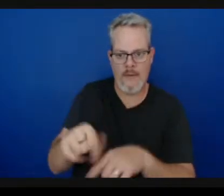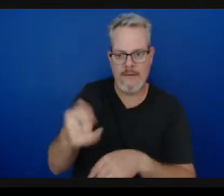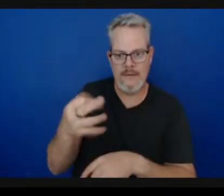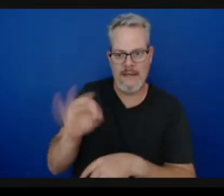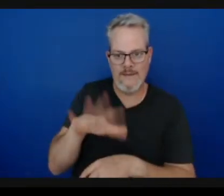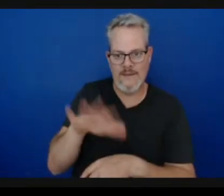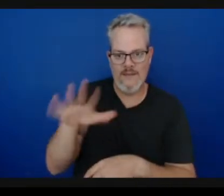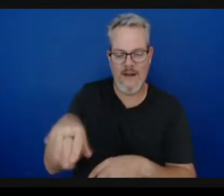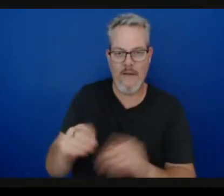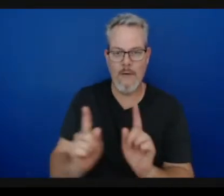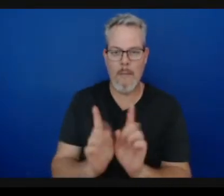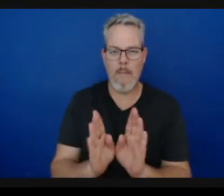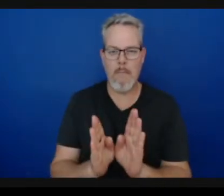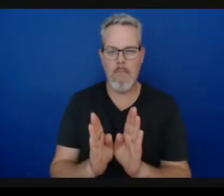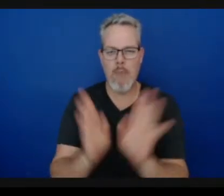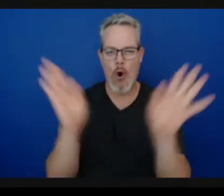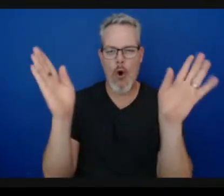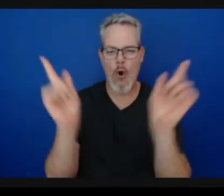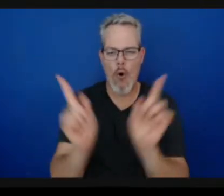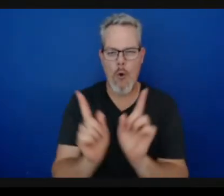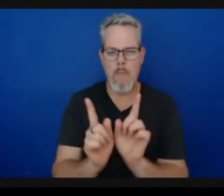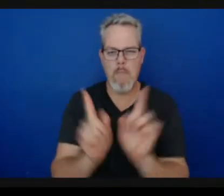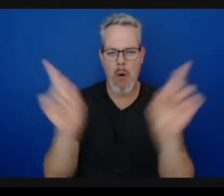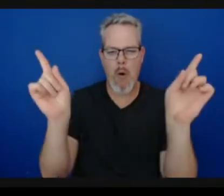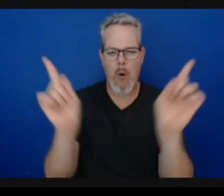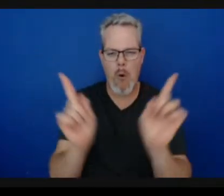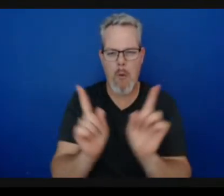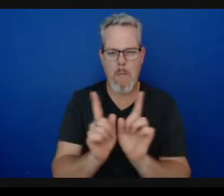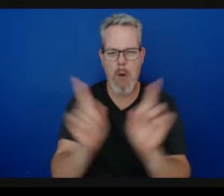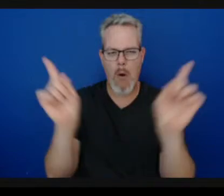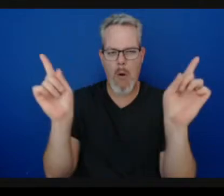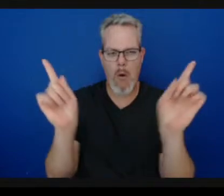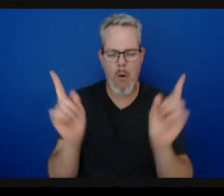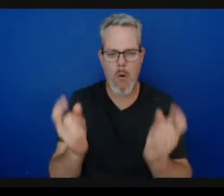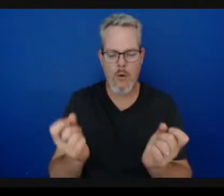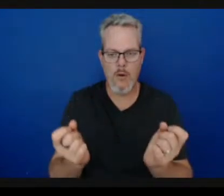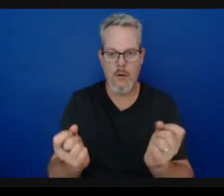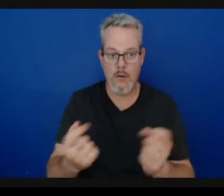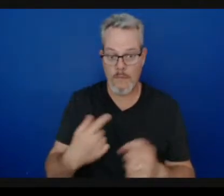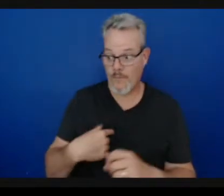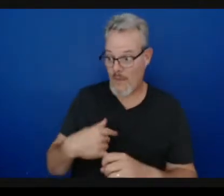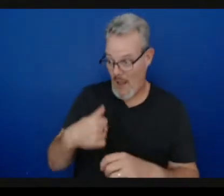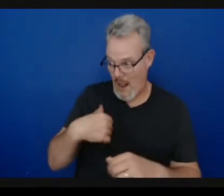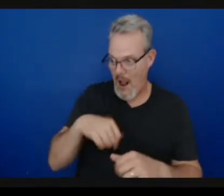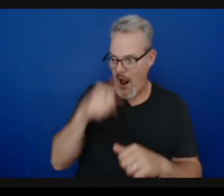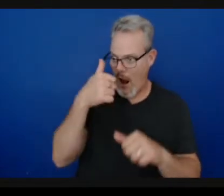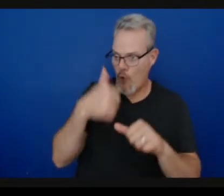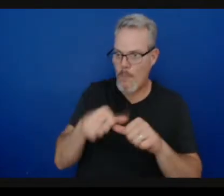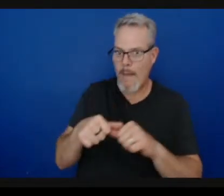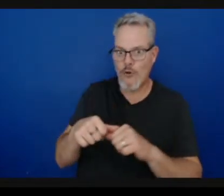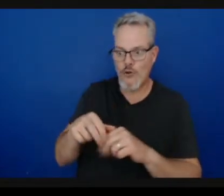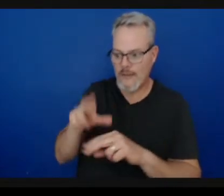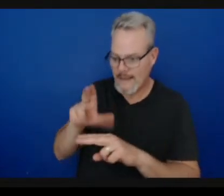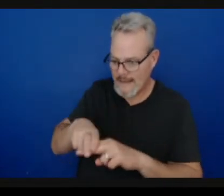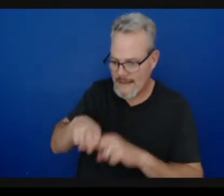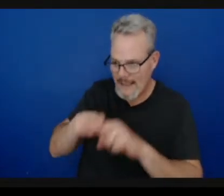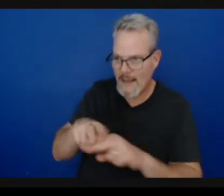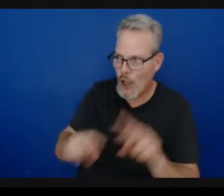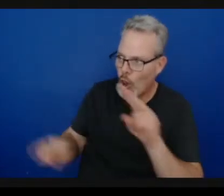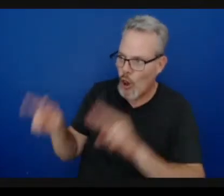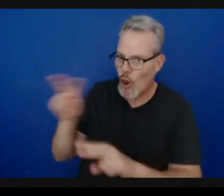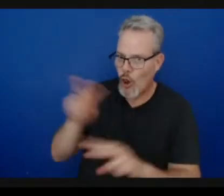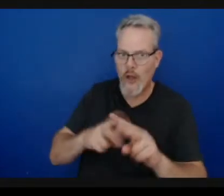V-shaped fountains there. And that was, I remember when we were sitting there in the beginning of 2018, and it's like, we're on